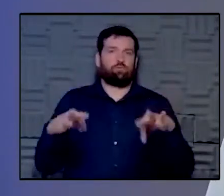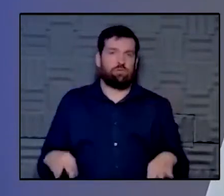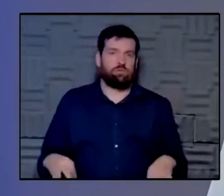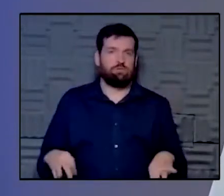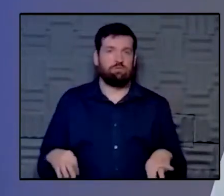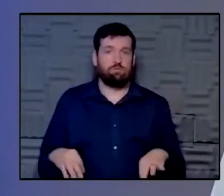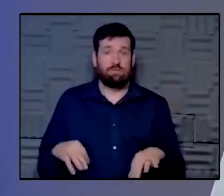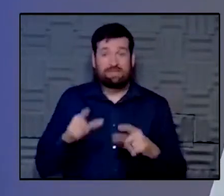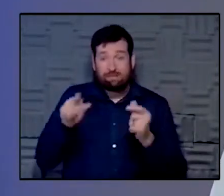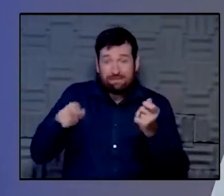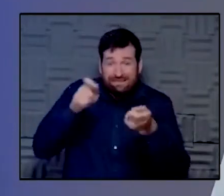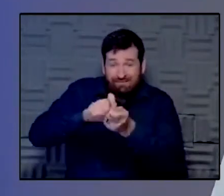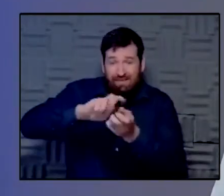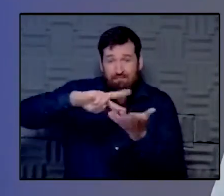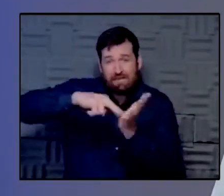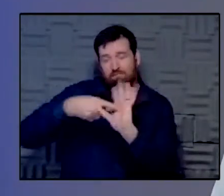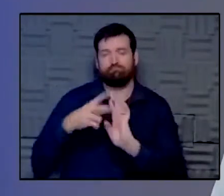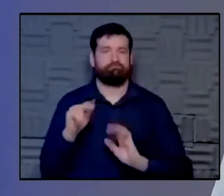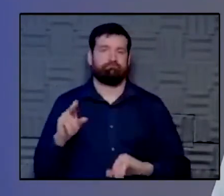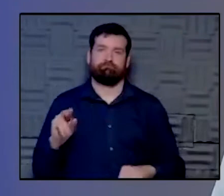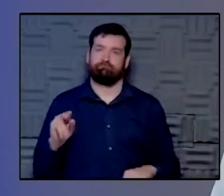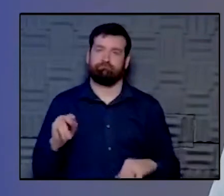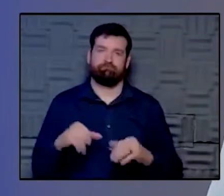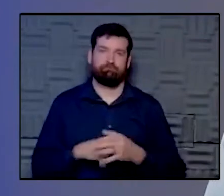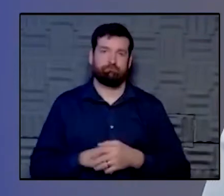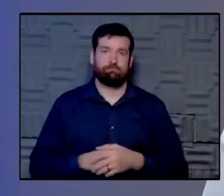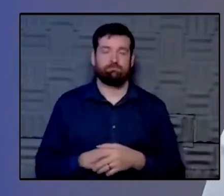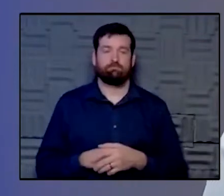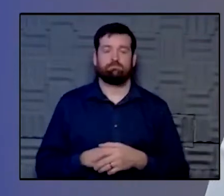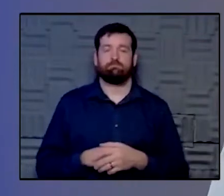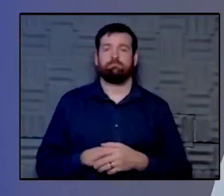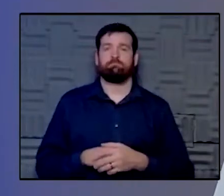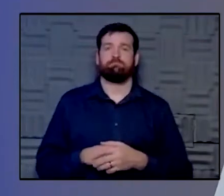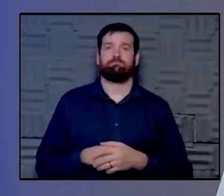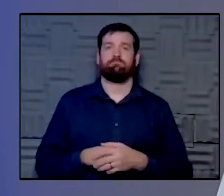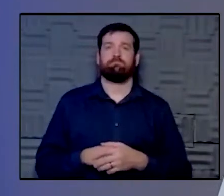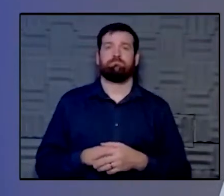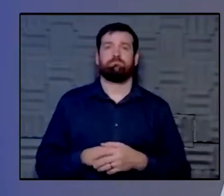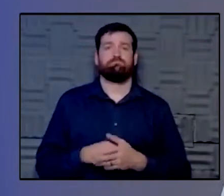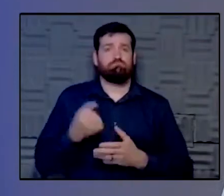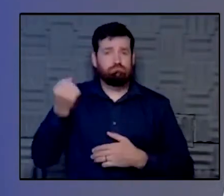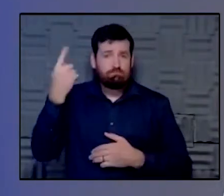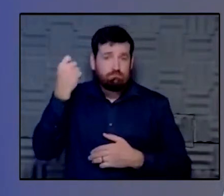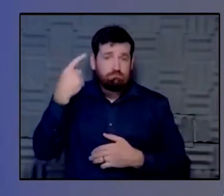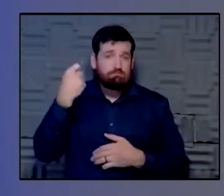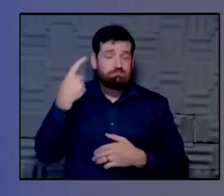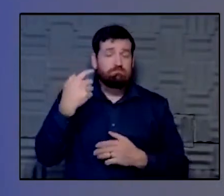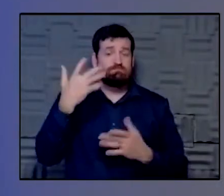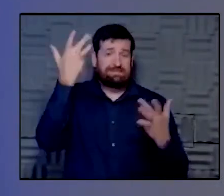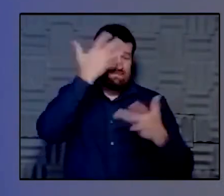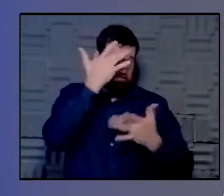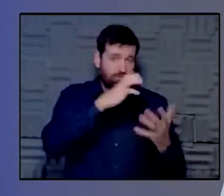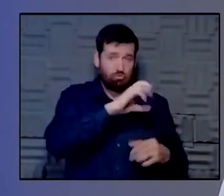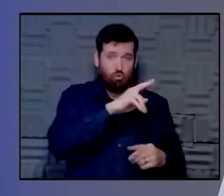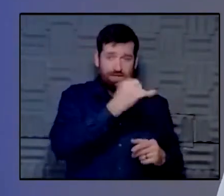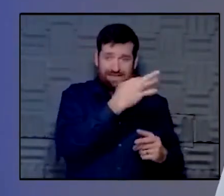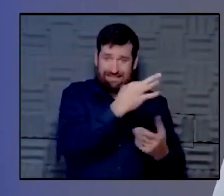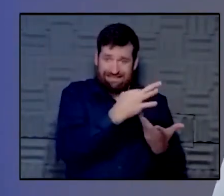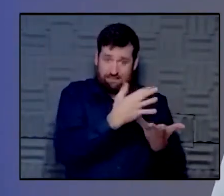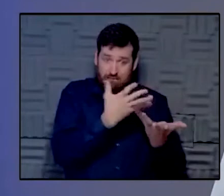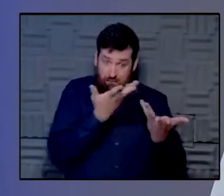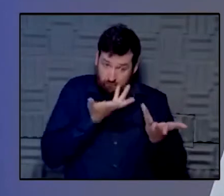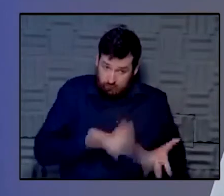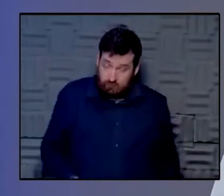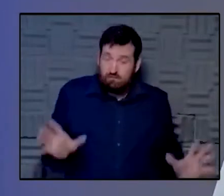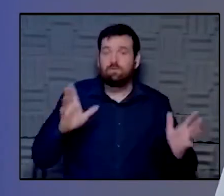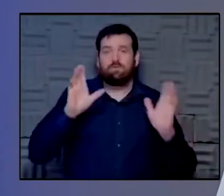mean anything specific. Now, we understand that people after COVID-19 can have changes to